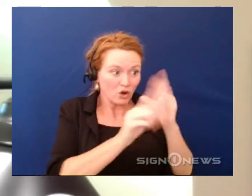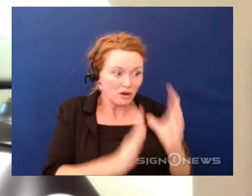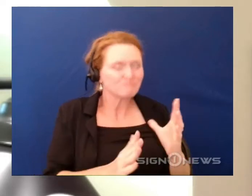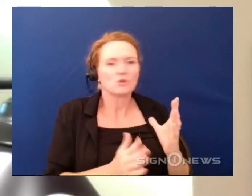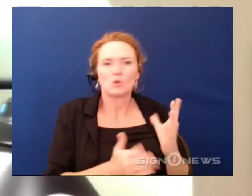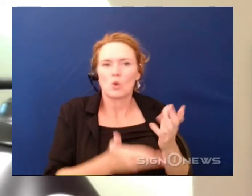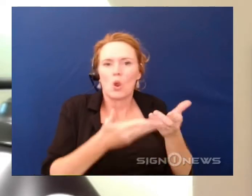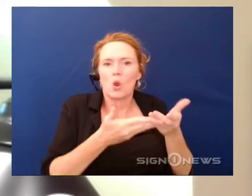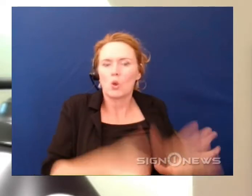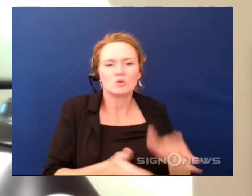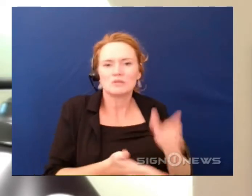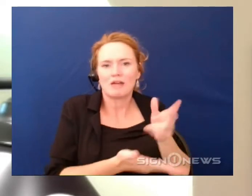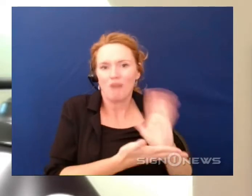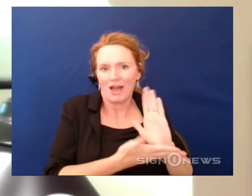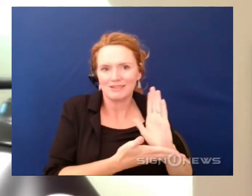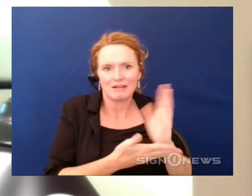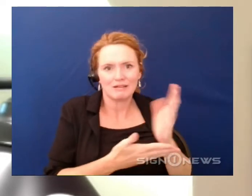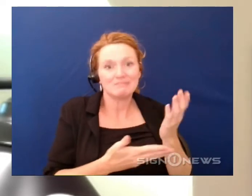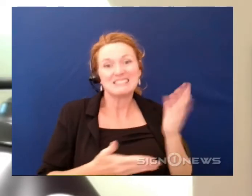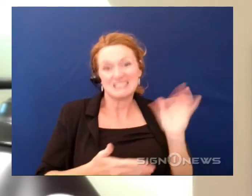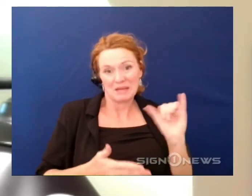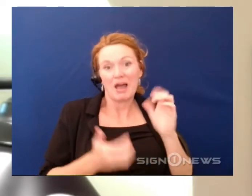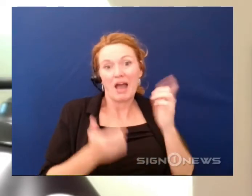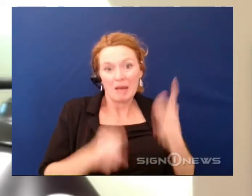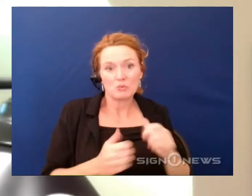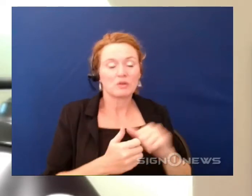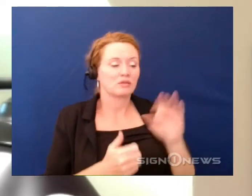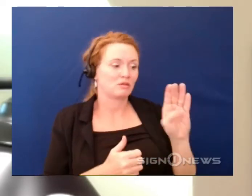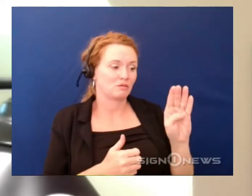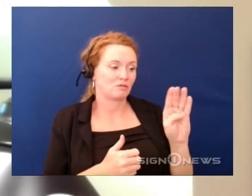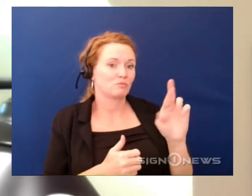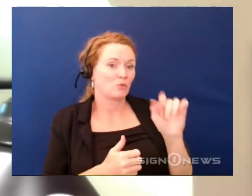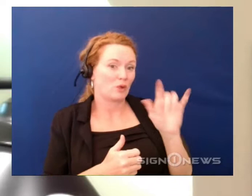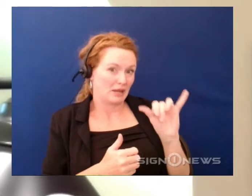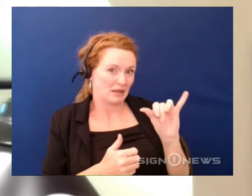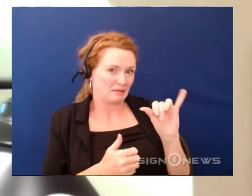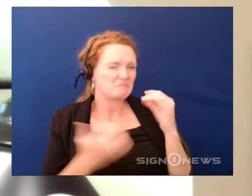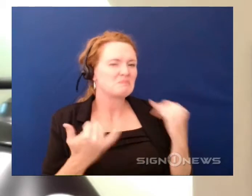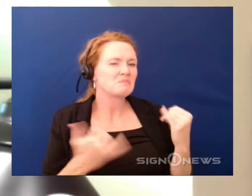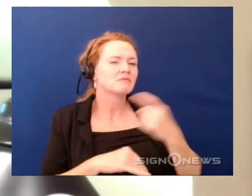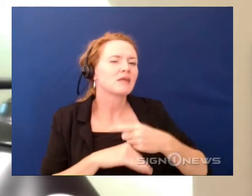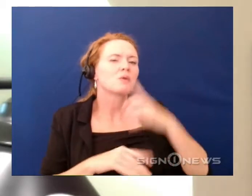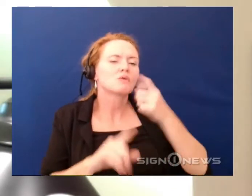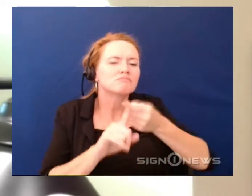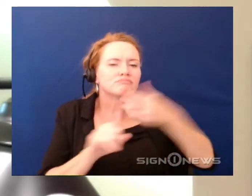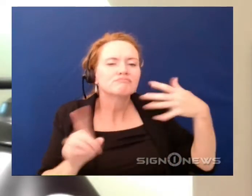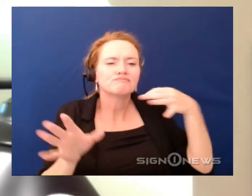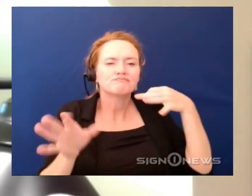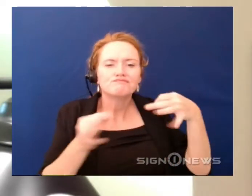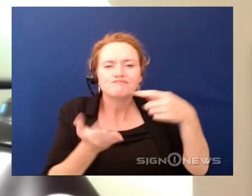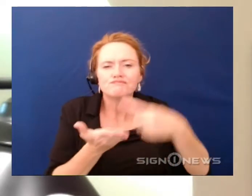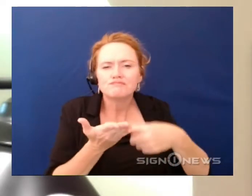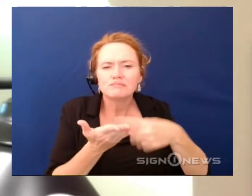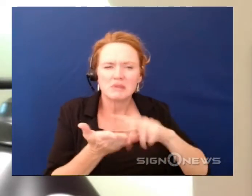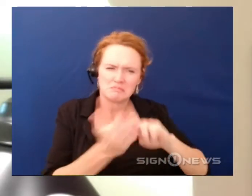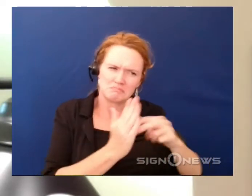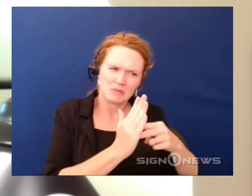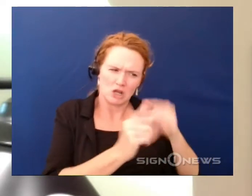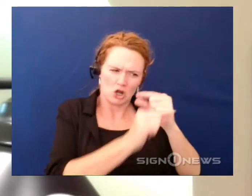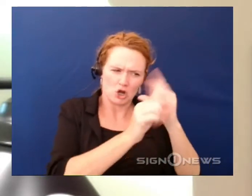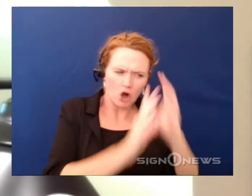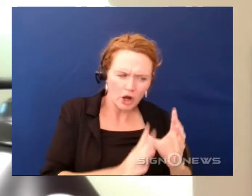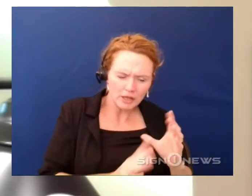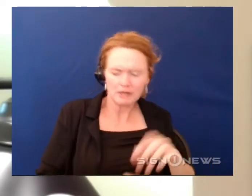conservatorship, as Britney was. We hope to spend a few minutes during today's discussion discussing the similarities and differences between